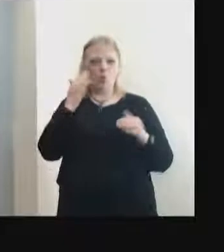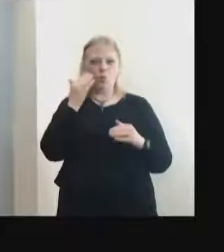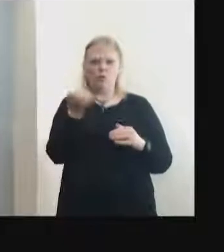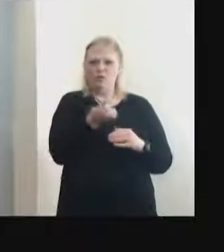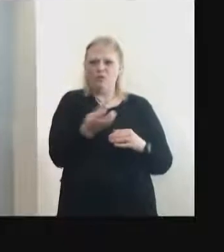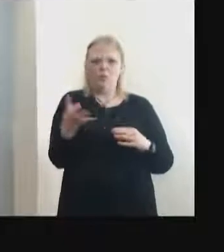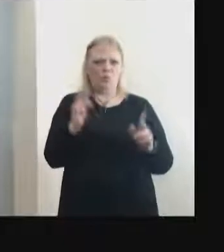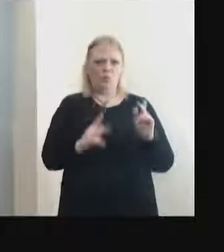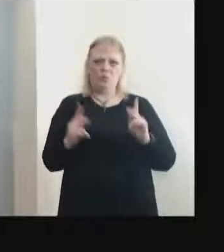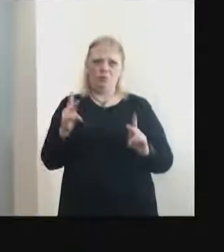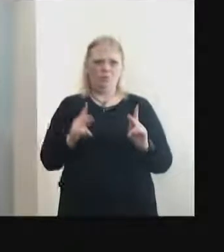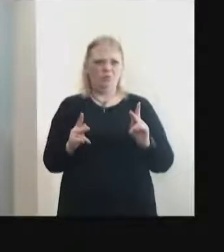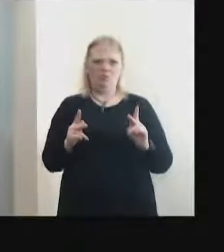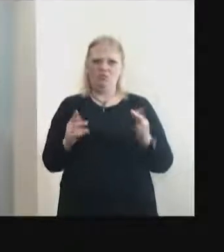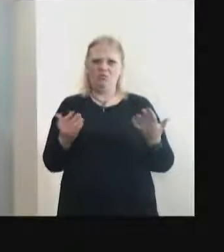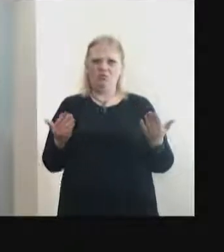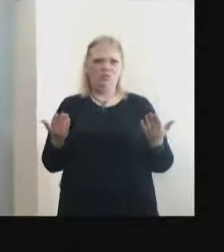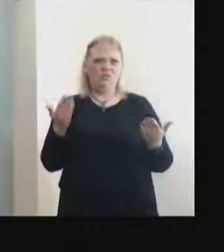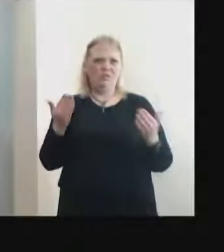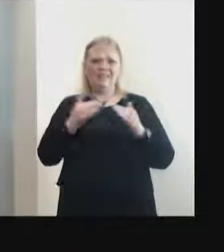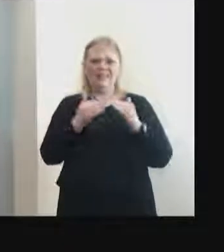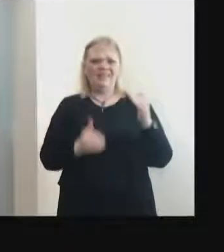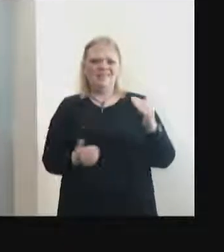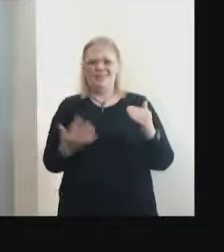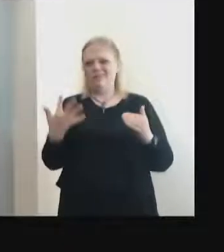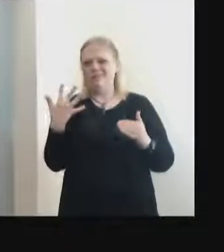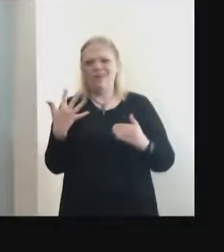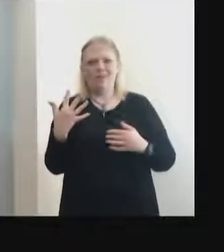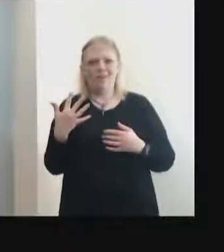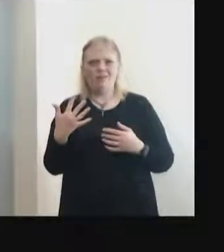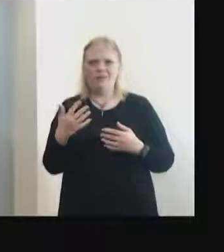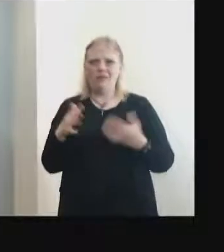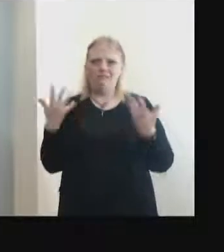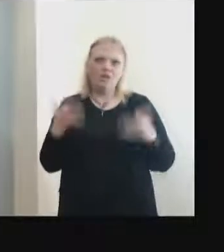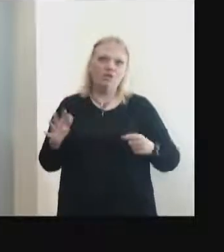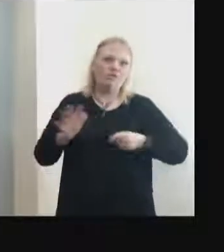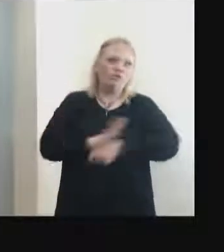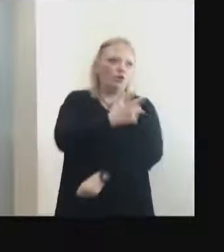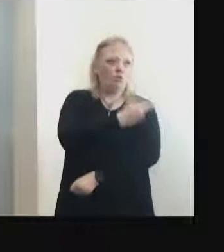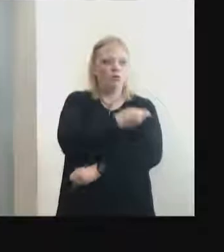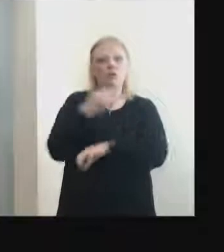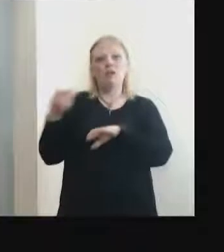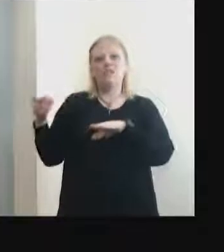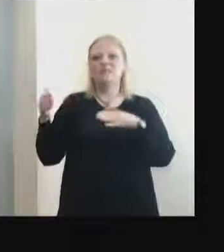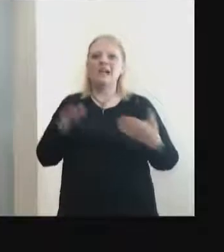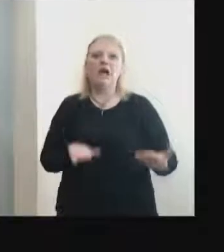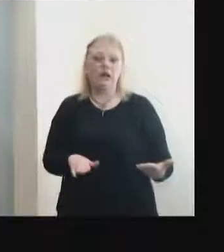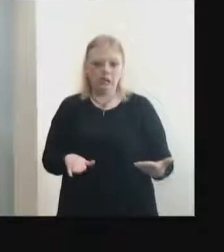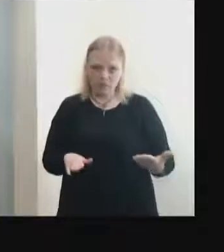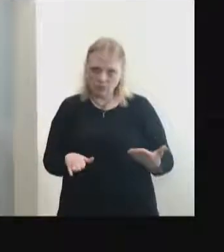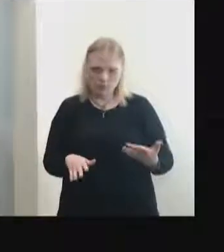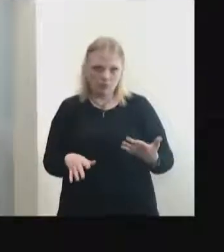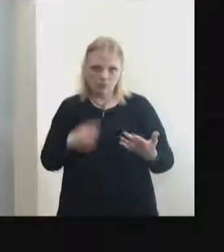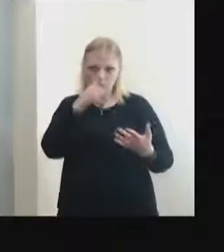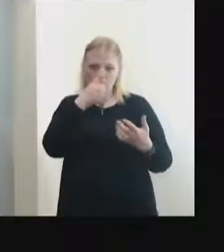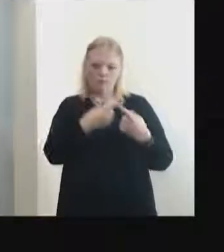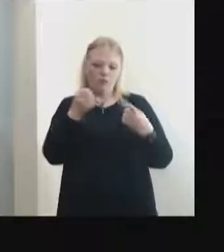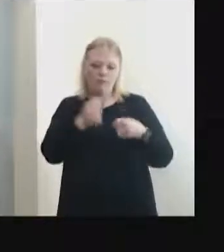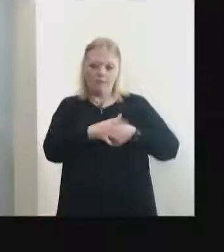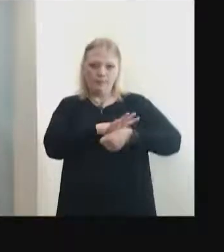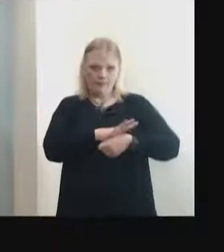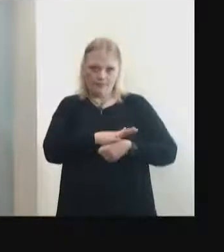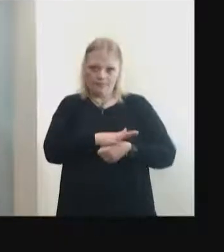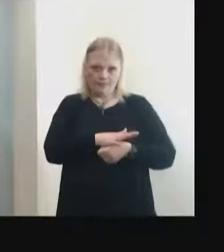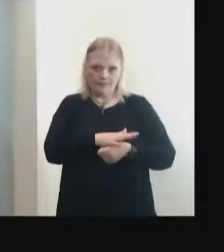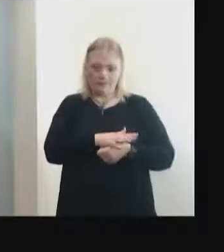people. It's less than probably 5 at this point who've been fully vaccinated, have died as a result of COVID-19, and